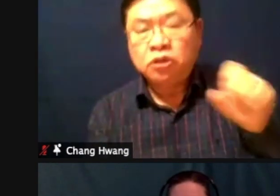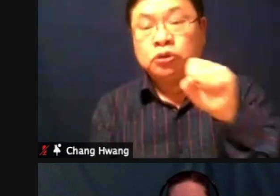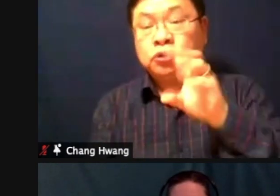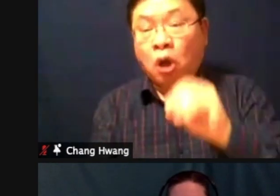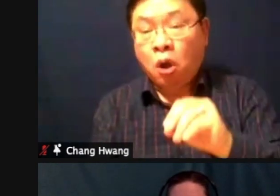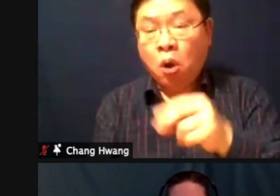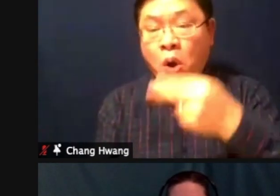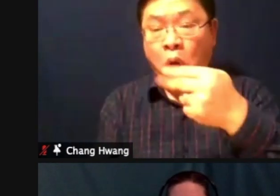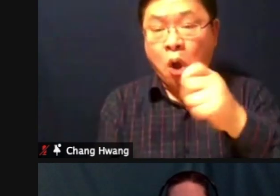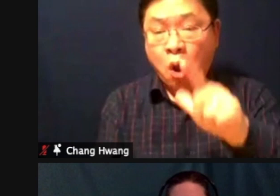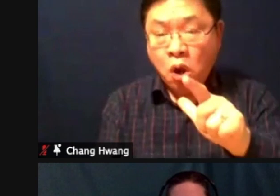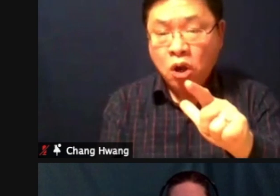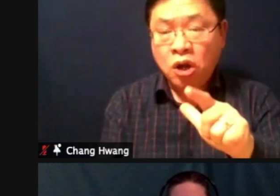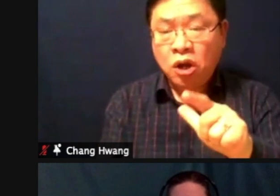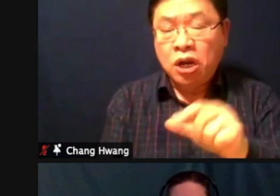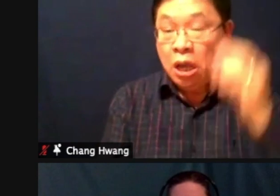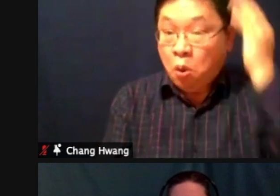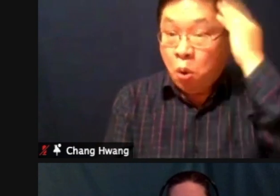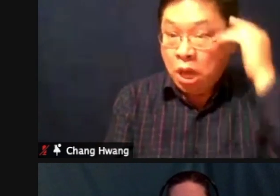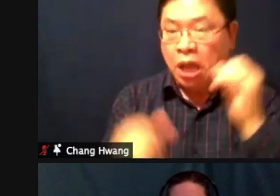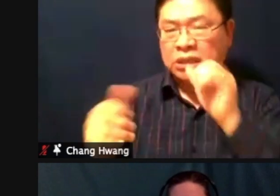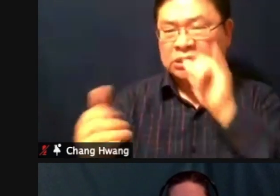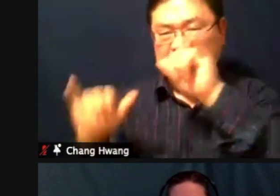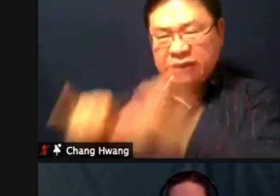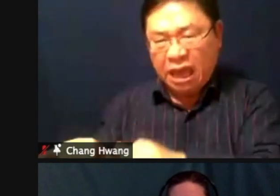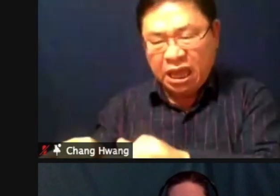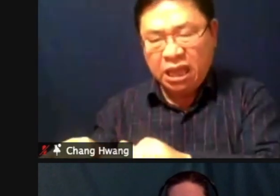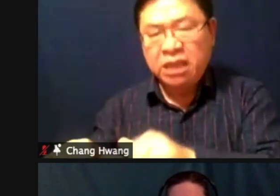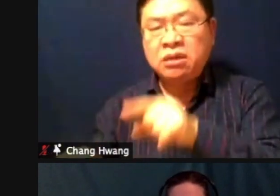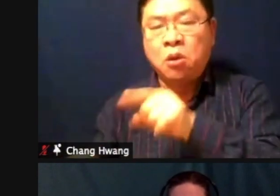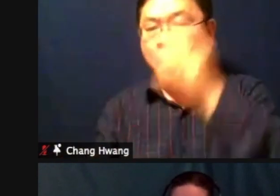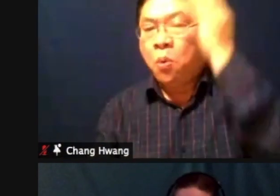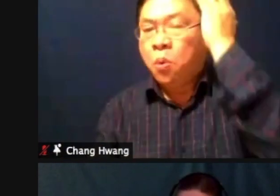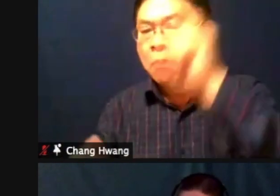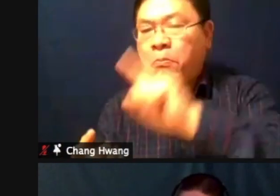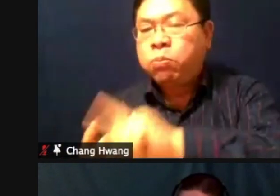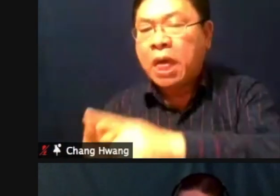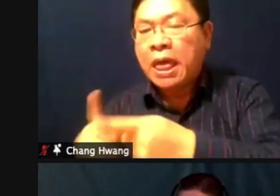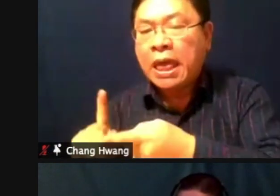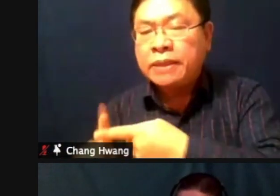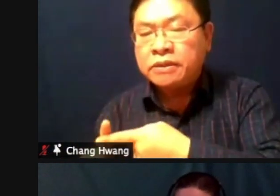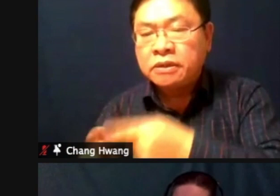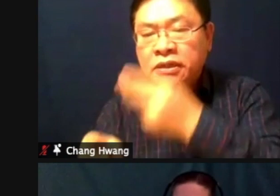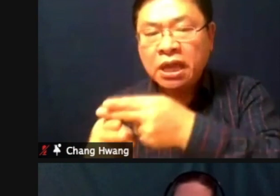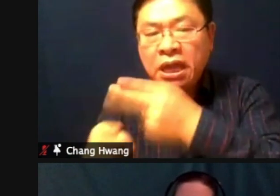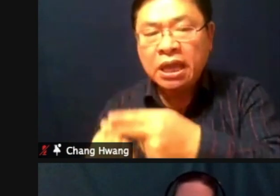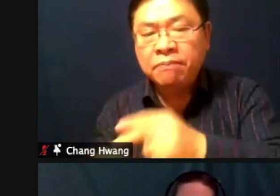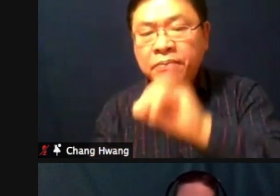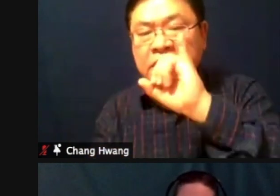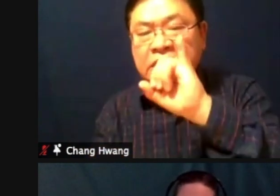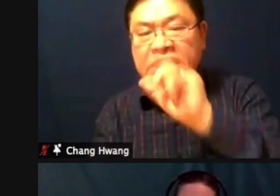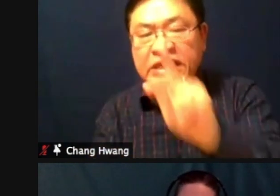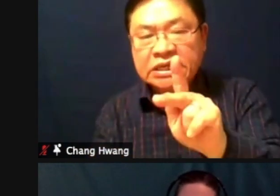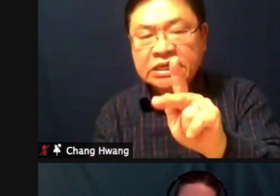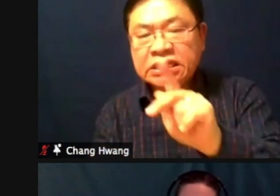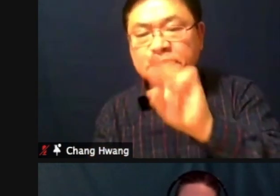Because it had already been founded, that work had already been done, Dr. Hall decided she would stay in Korea, send